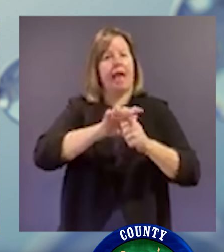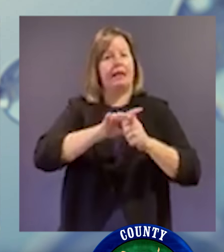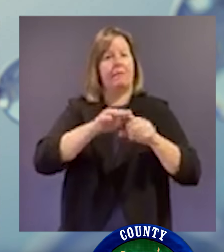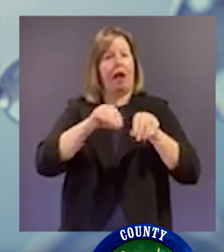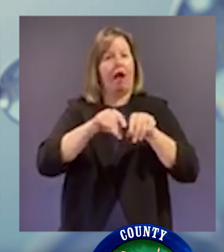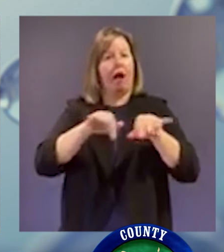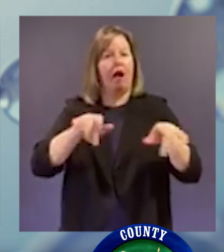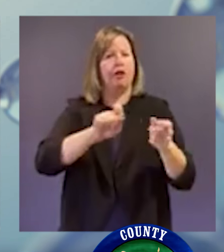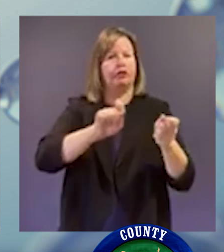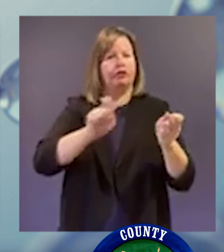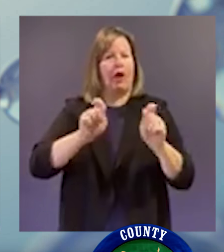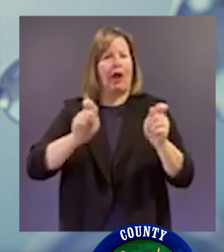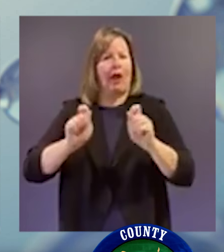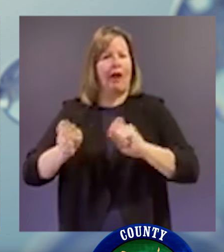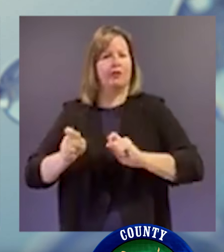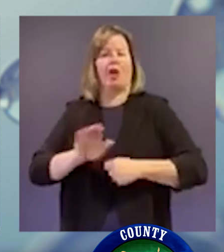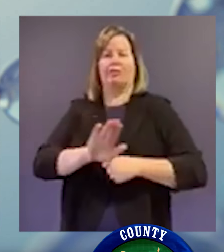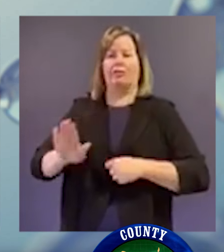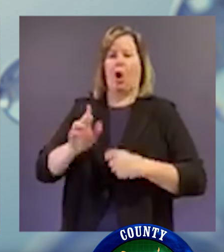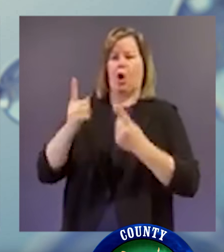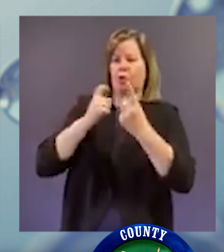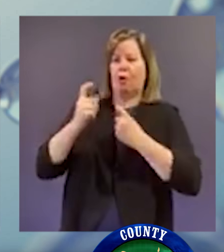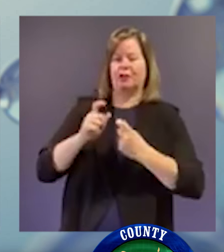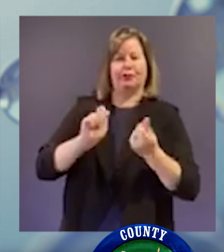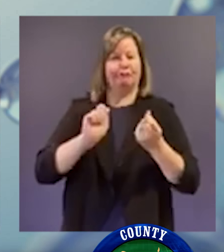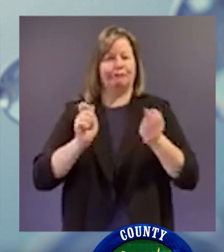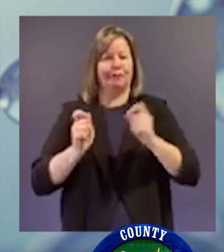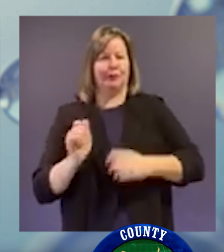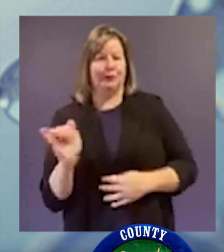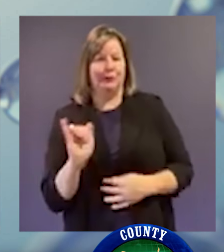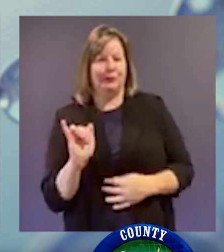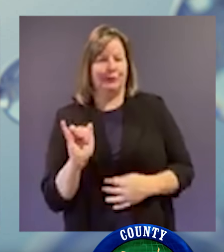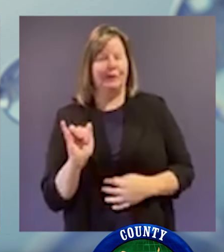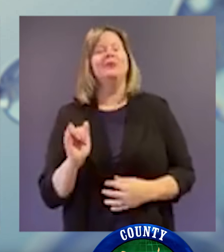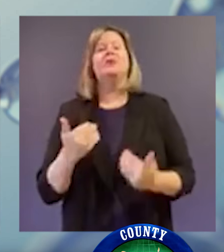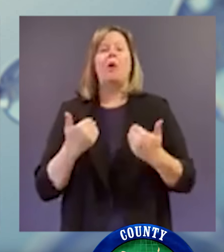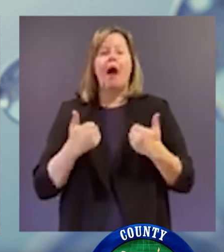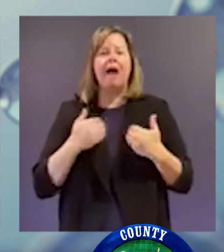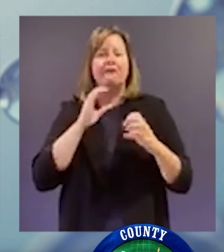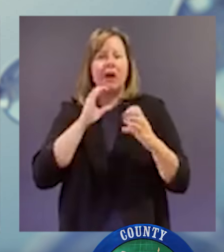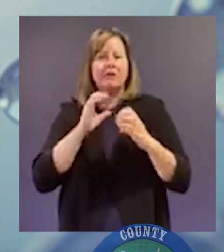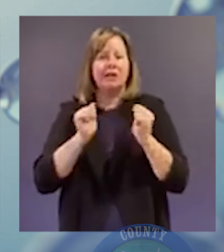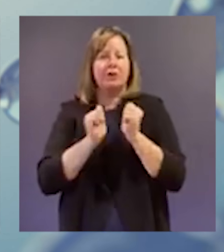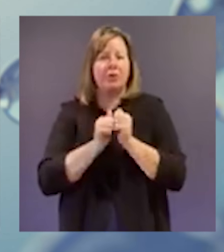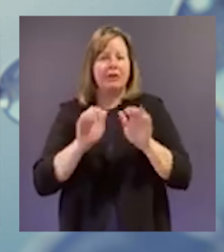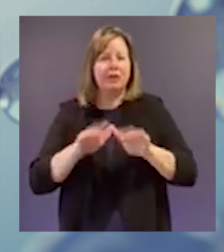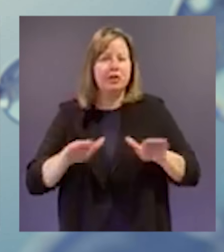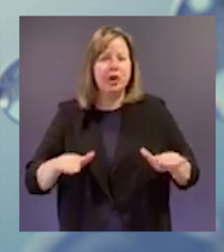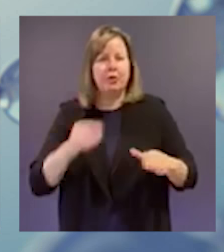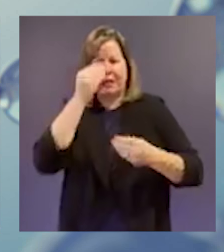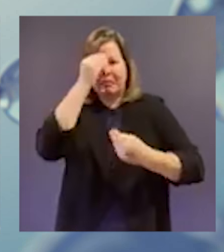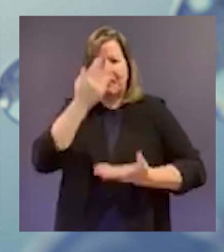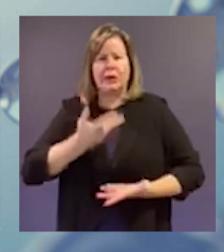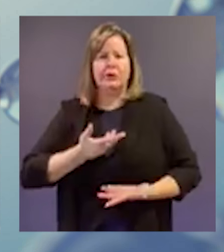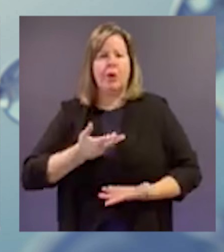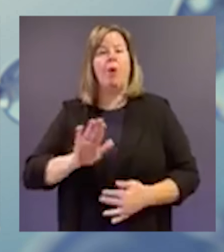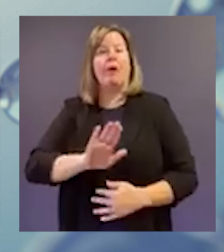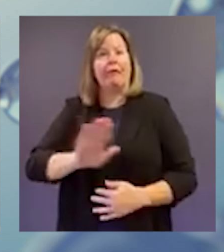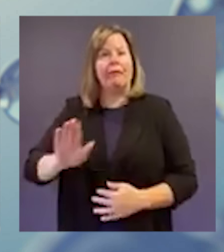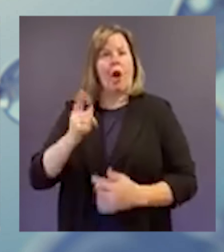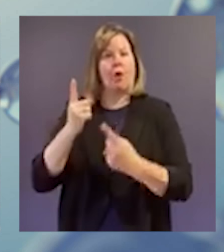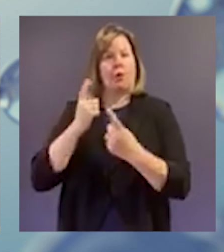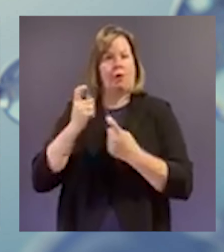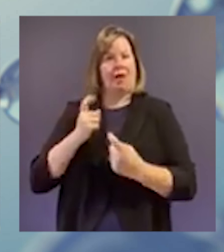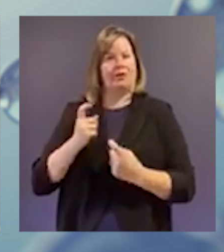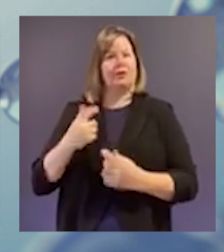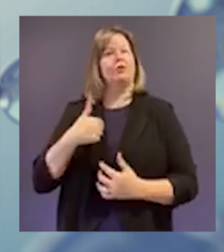the questions change. So keep having those conversations with your kids, and please let us know if there are questions that we can help you with,